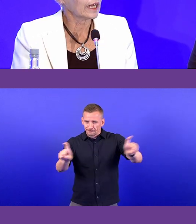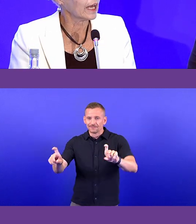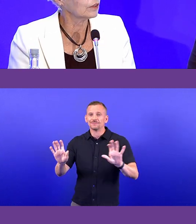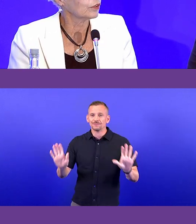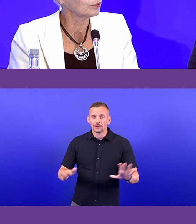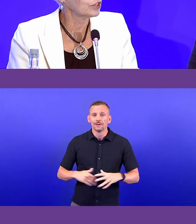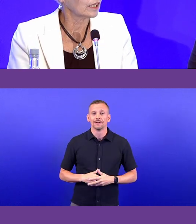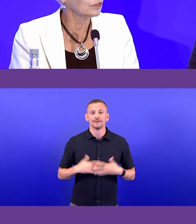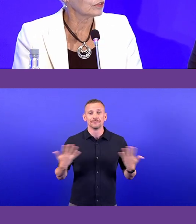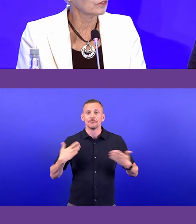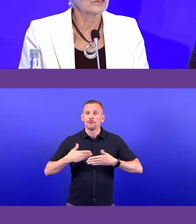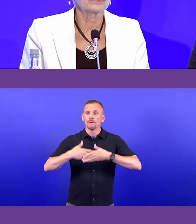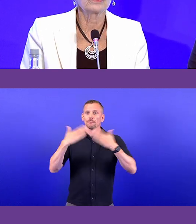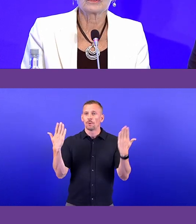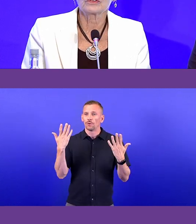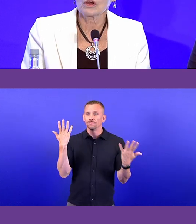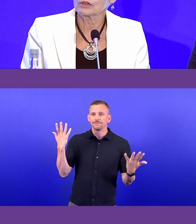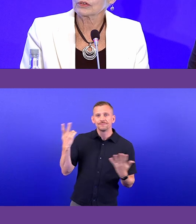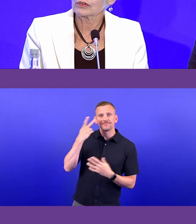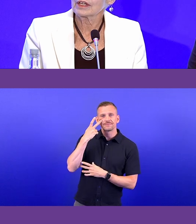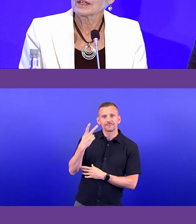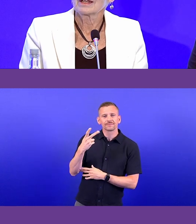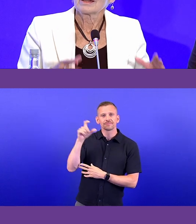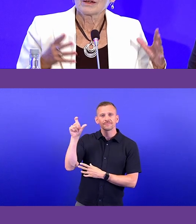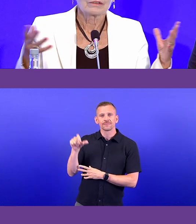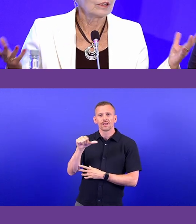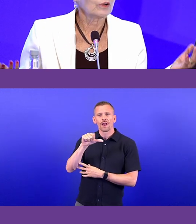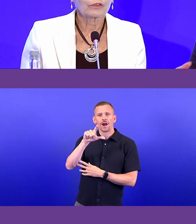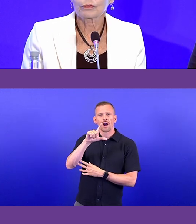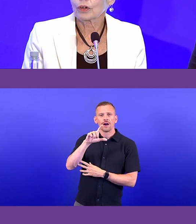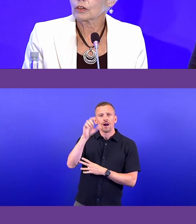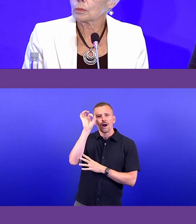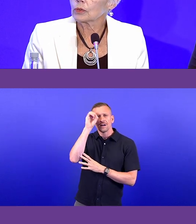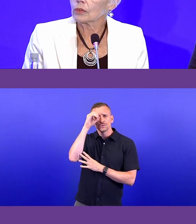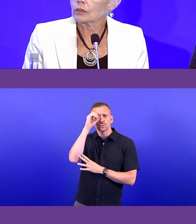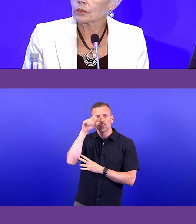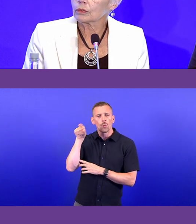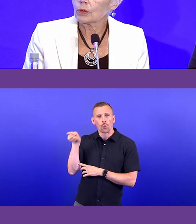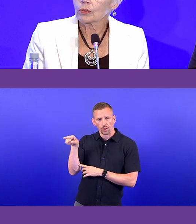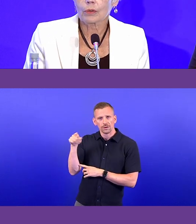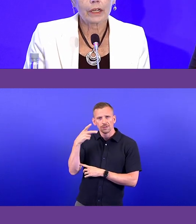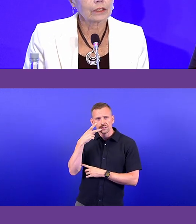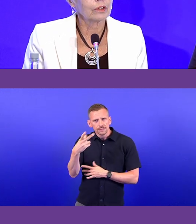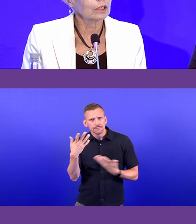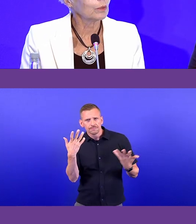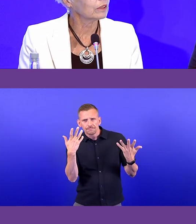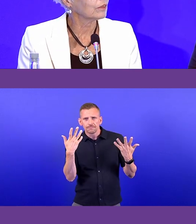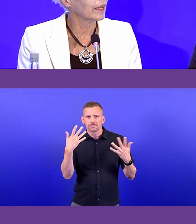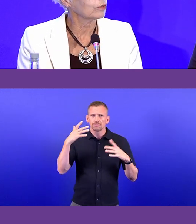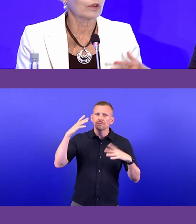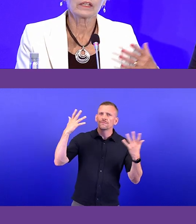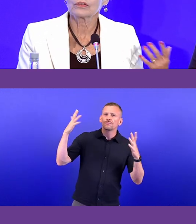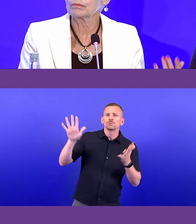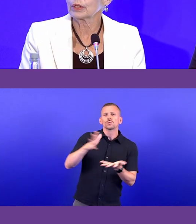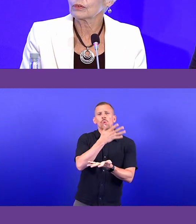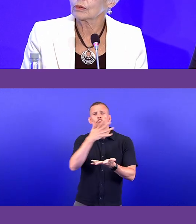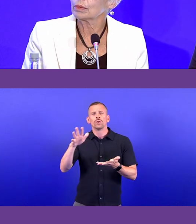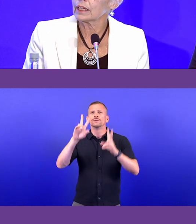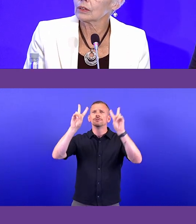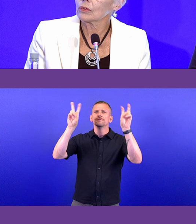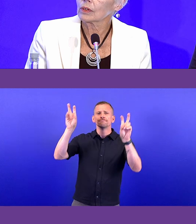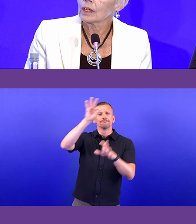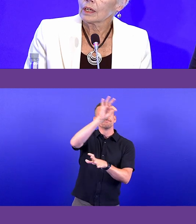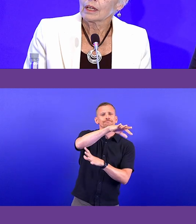when Alejandro challenged us to songs. Lots of transport songs, of course, quite dull ones like trains and boats